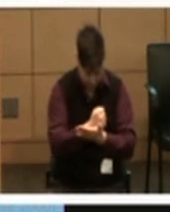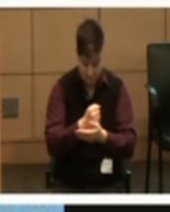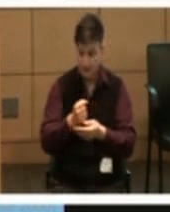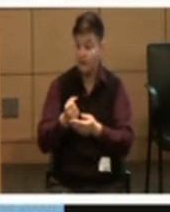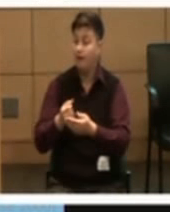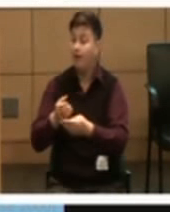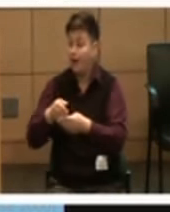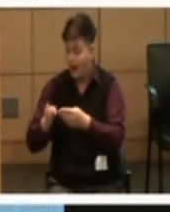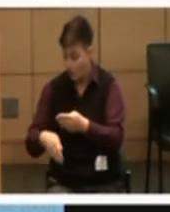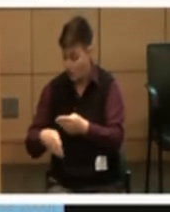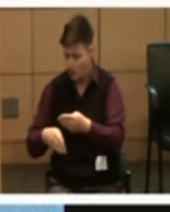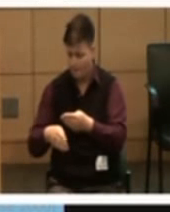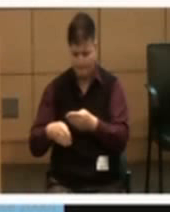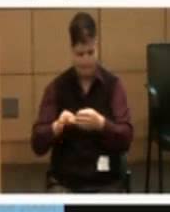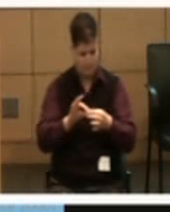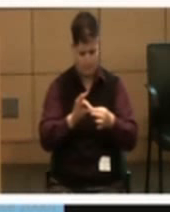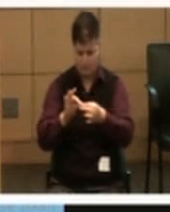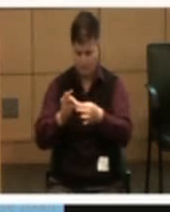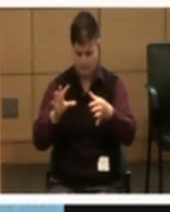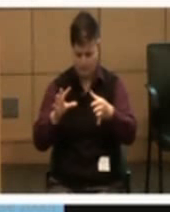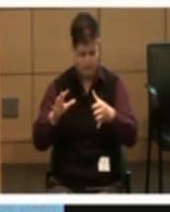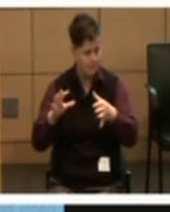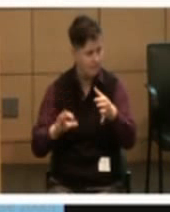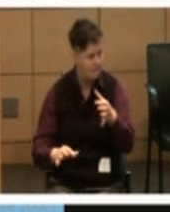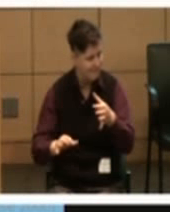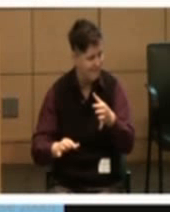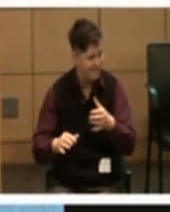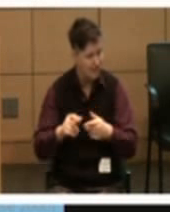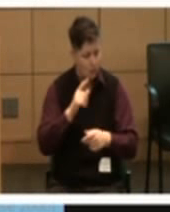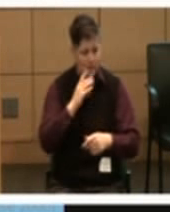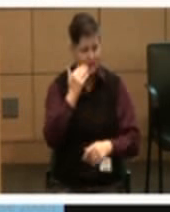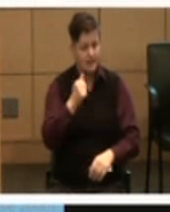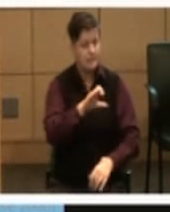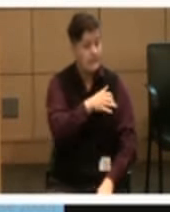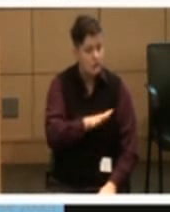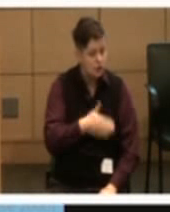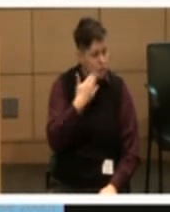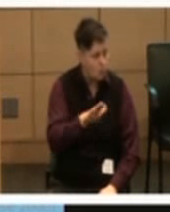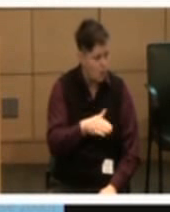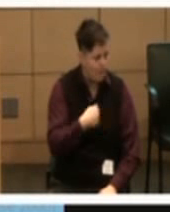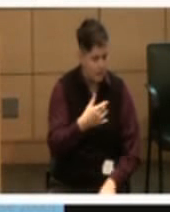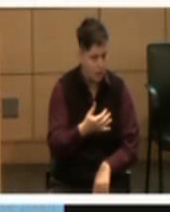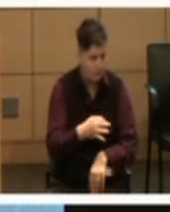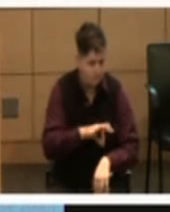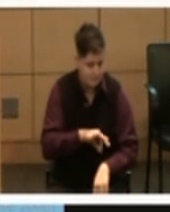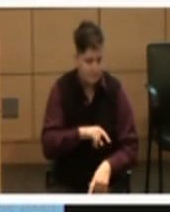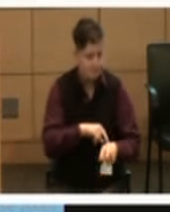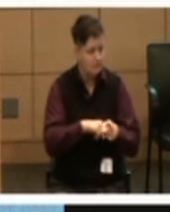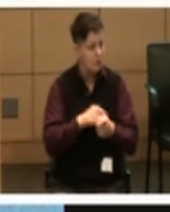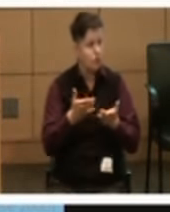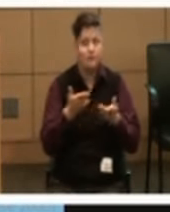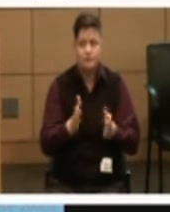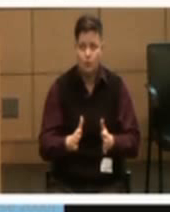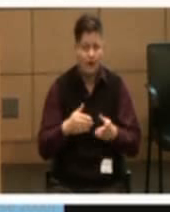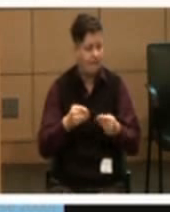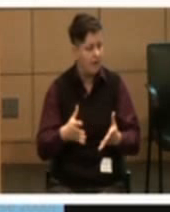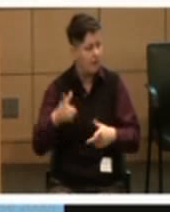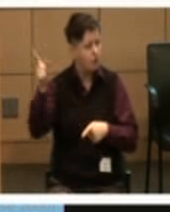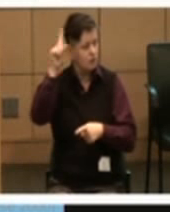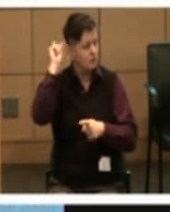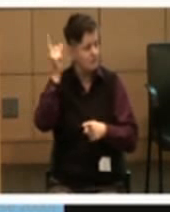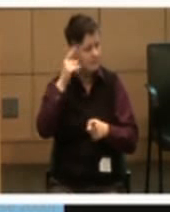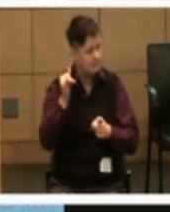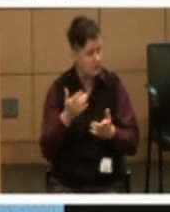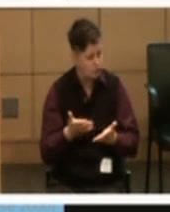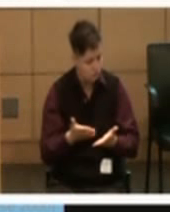contributing to uncertainty on the part of clinicians, parents, service providers in general, regarding what to do with